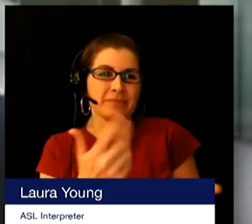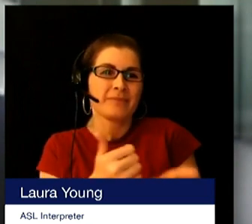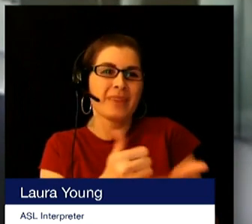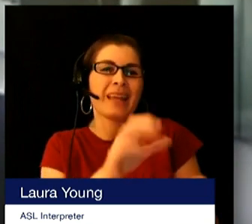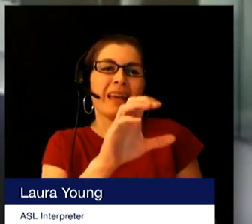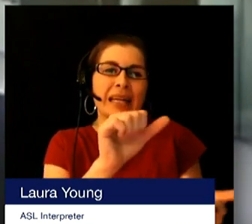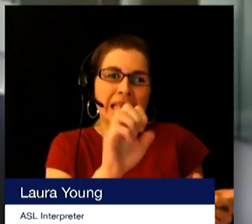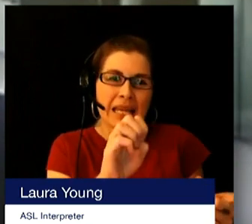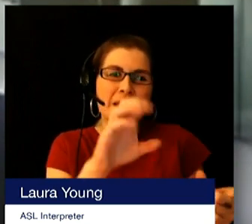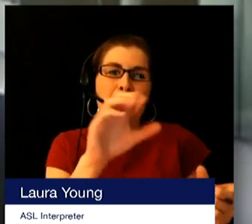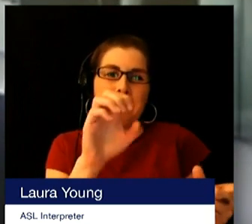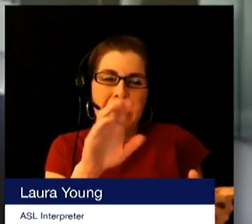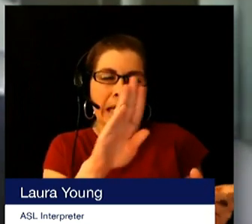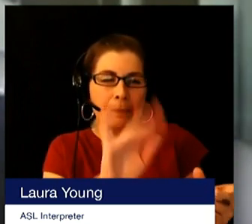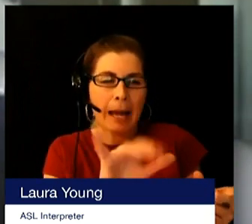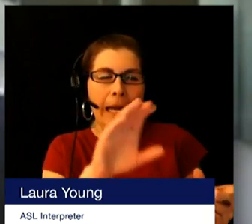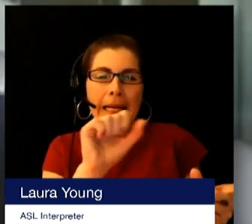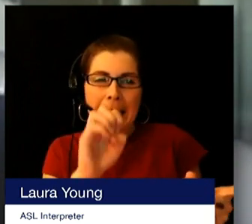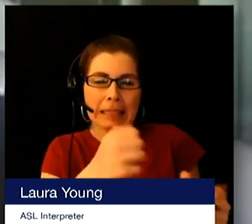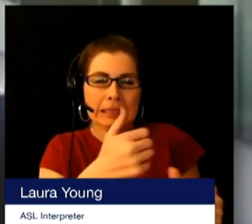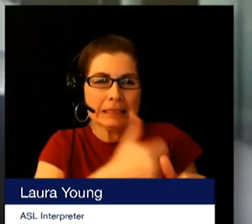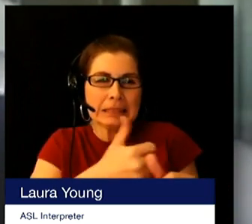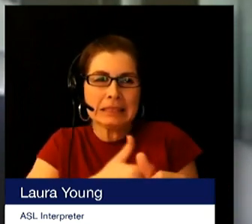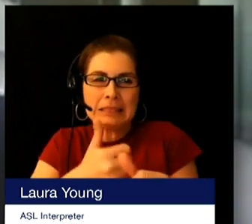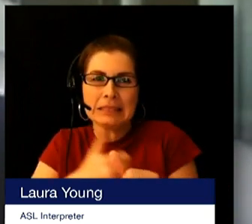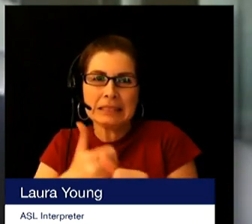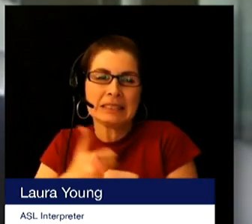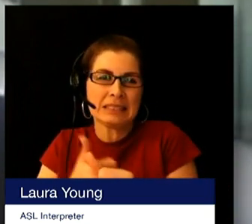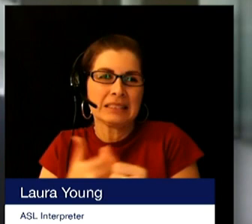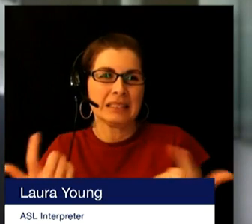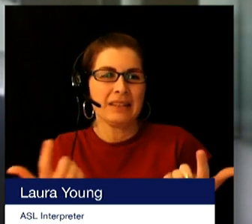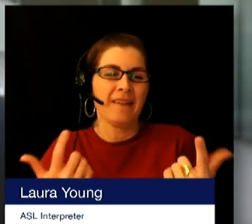by case with regard to people in state prison